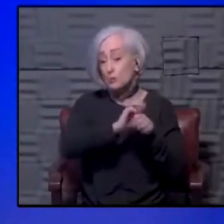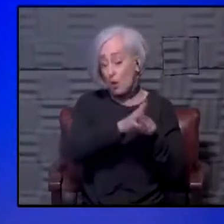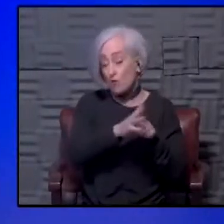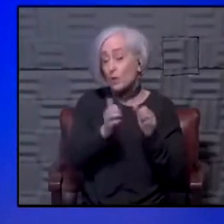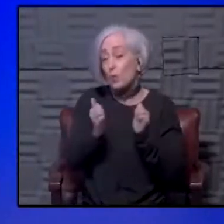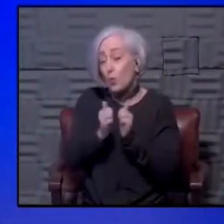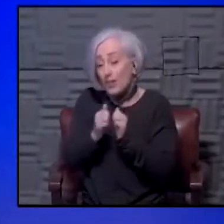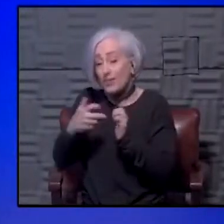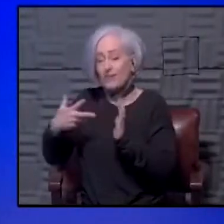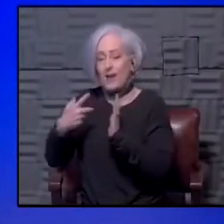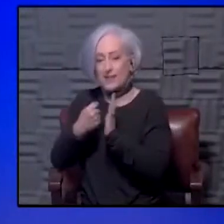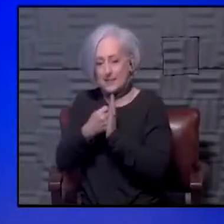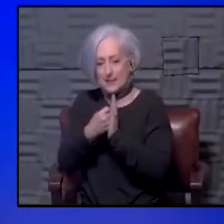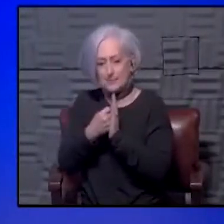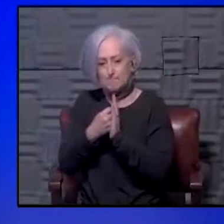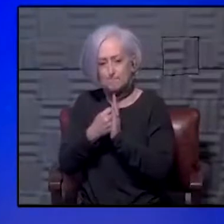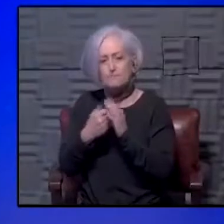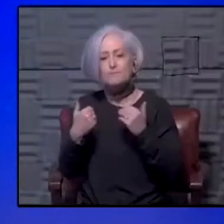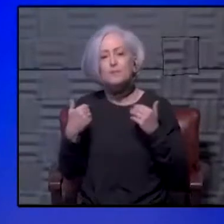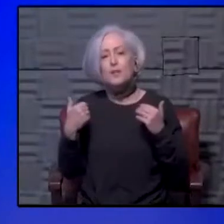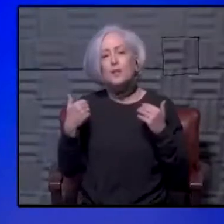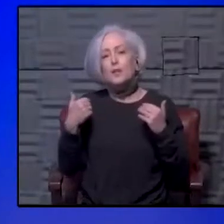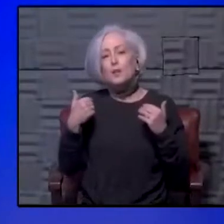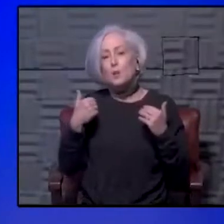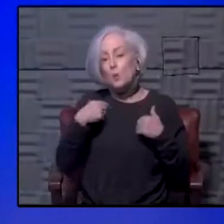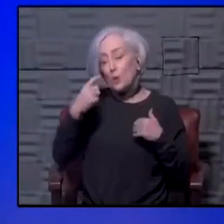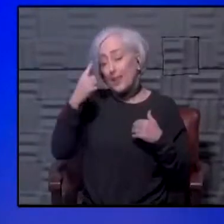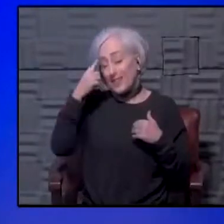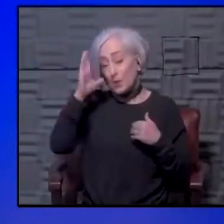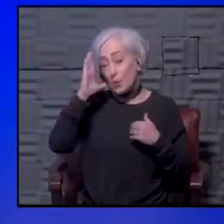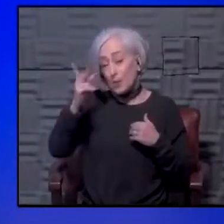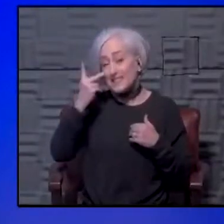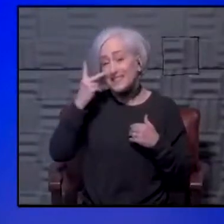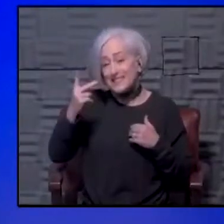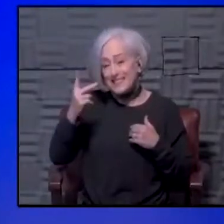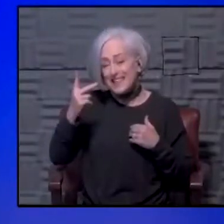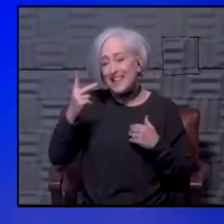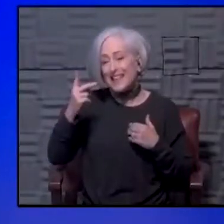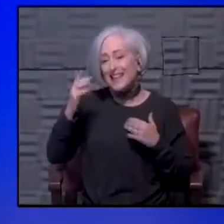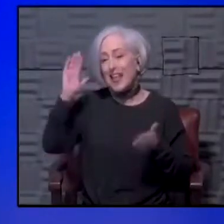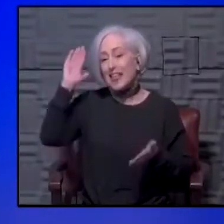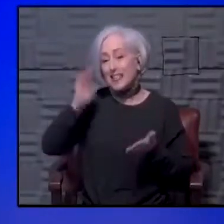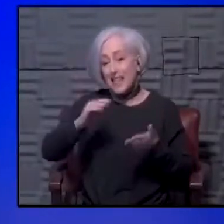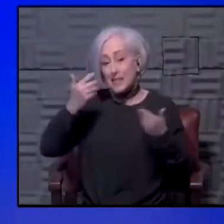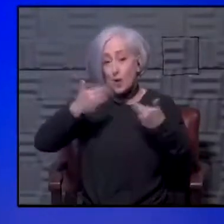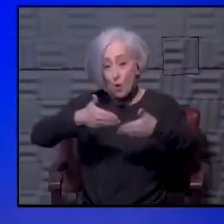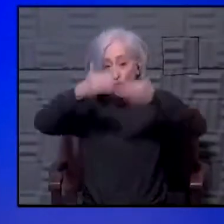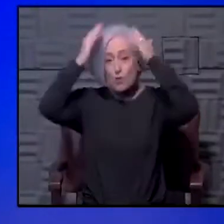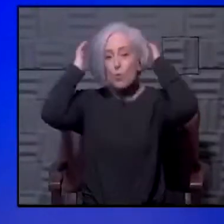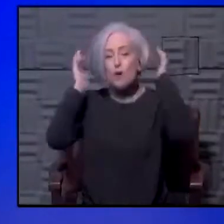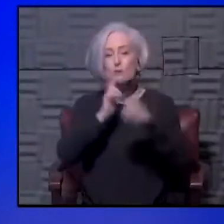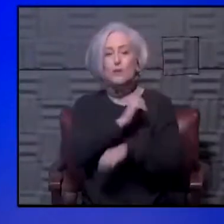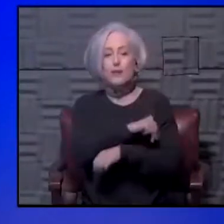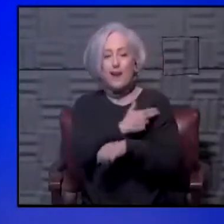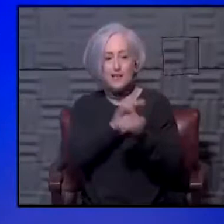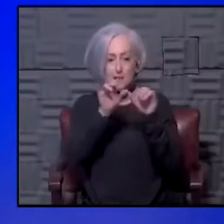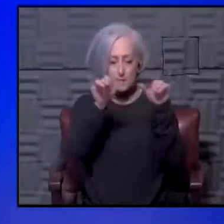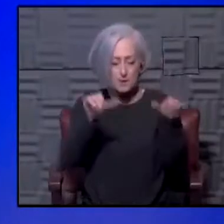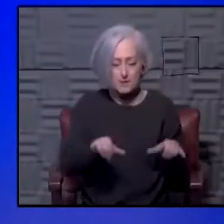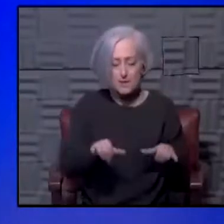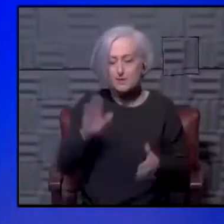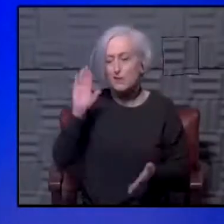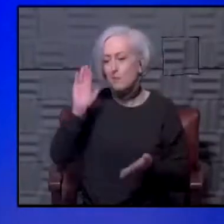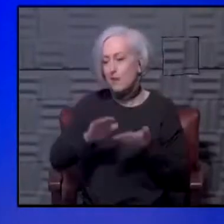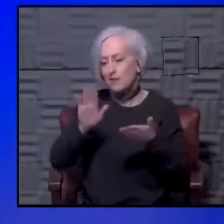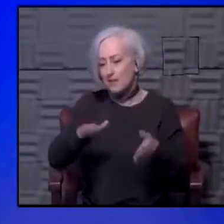to understand and believe that we will see less overwhelming of our healthcare system, less severe disease, less death of